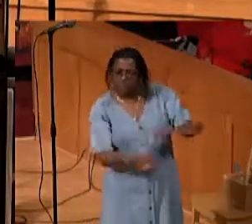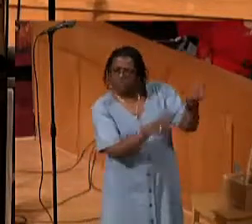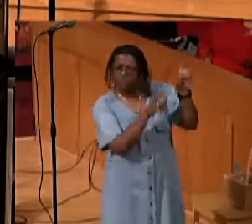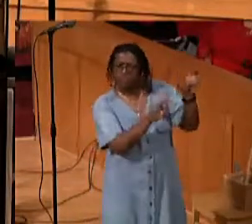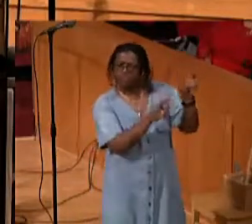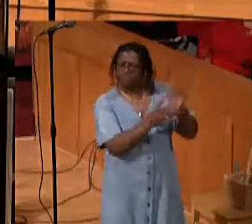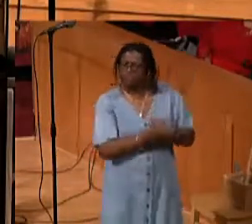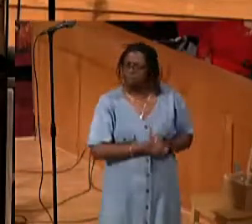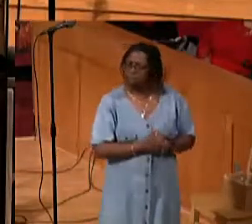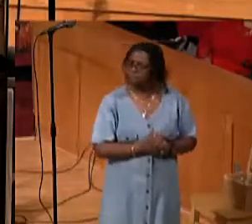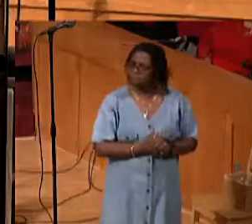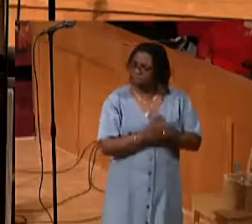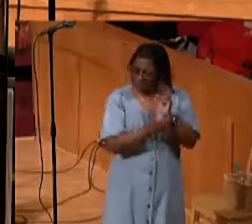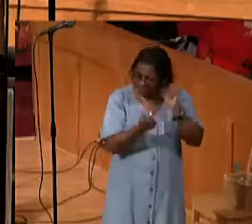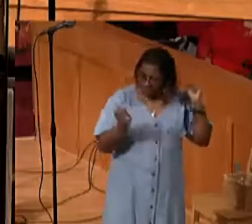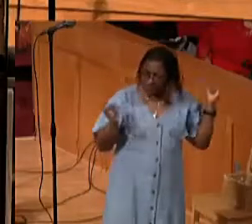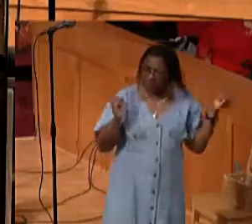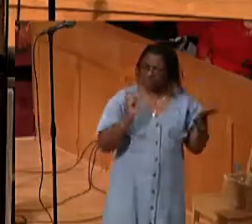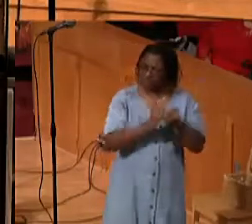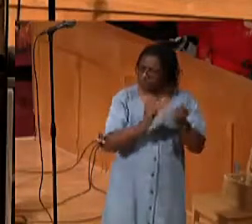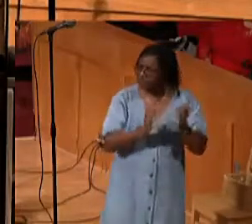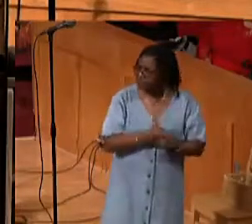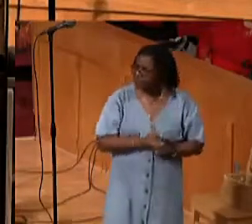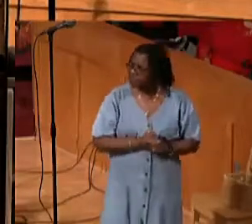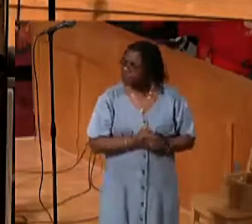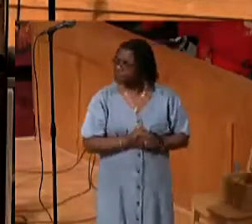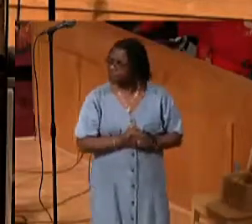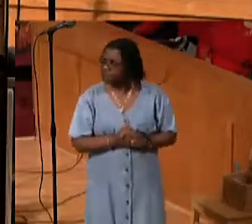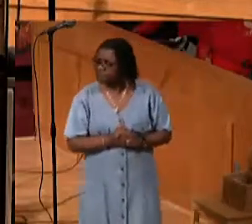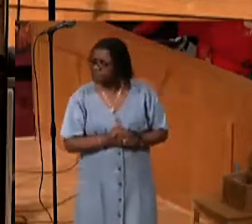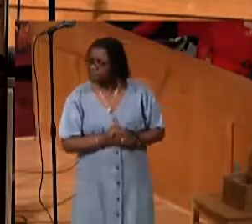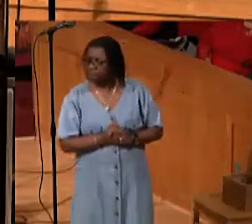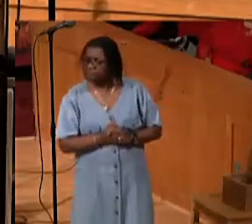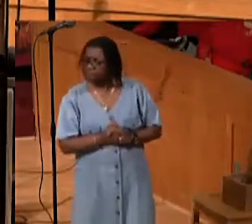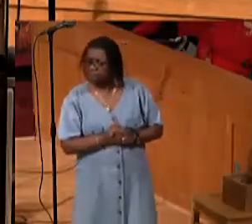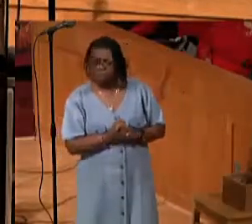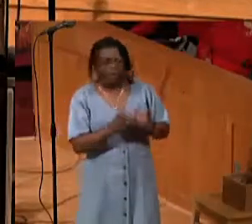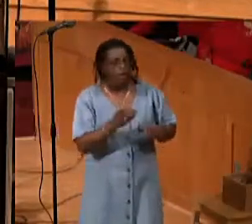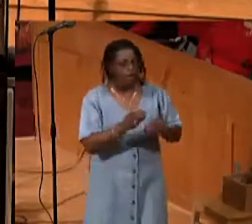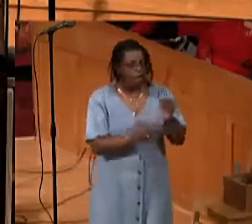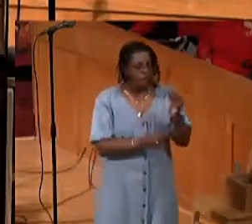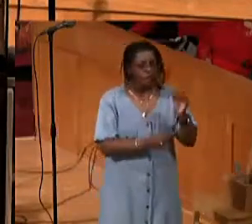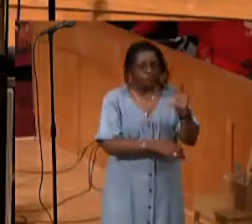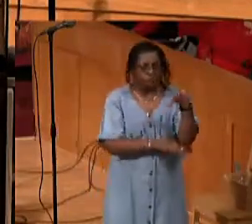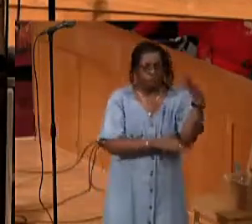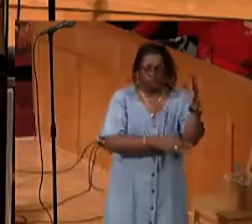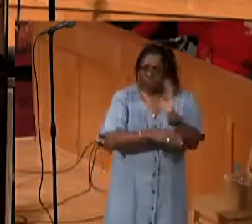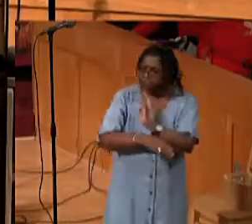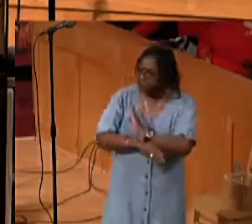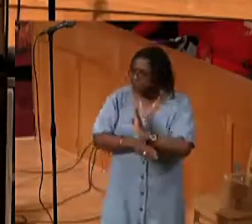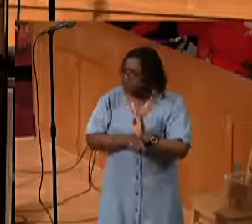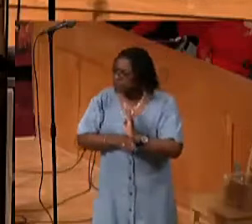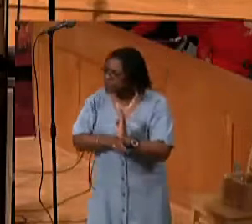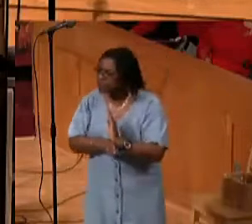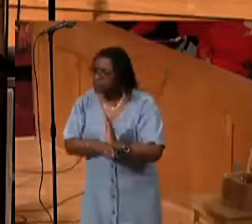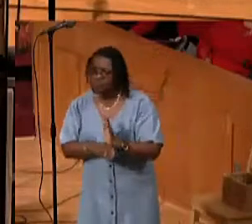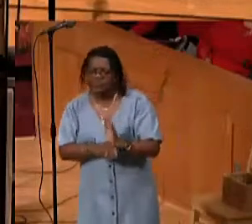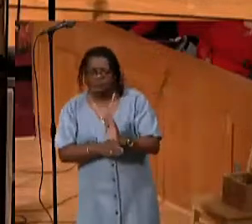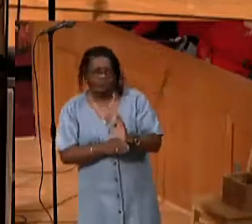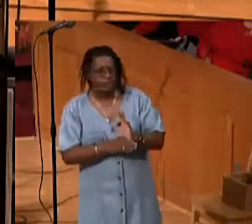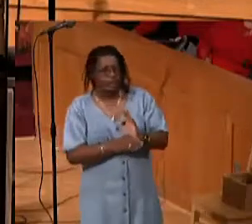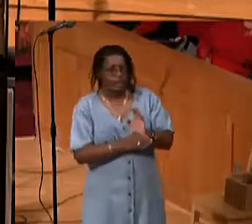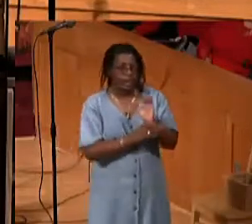And so listen, let me go back to my movies. And so when you look at most of the Christmas movies, amen, like the story of